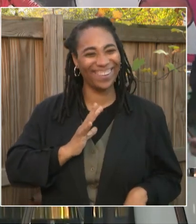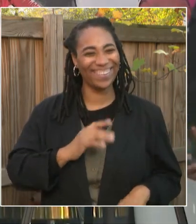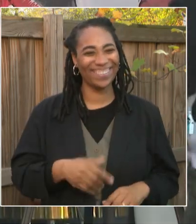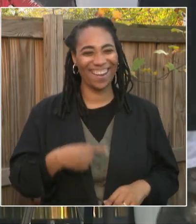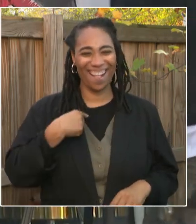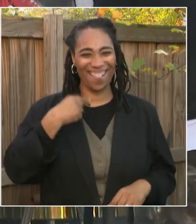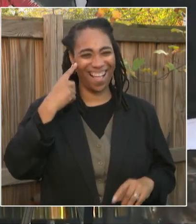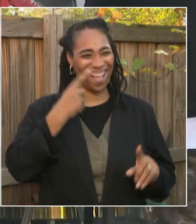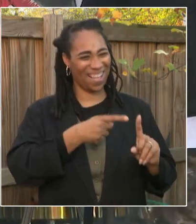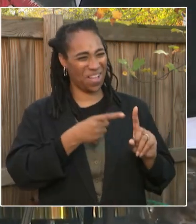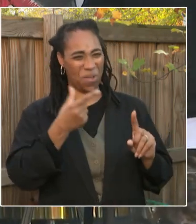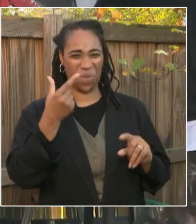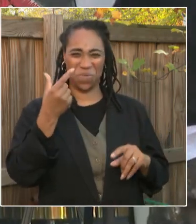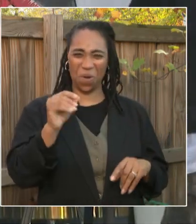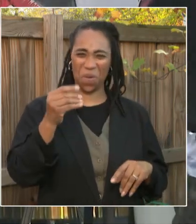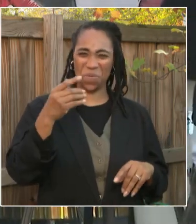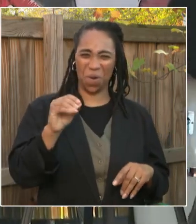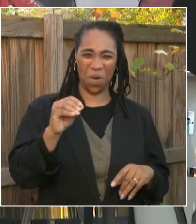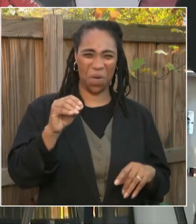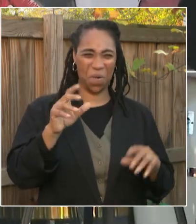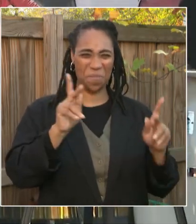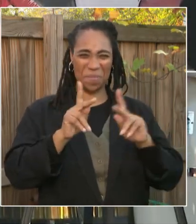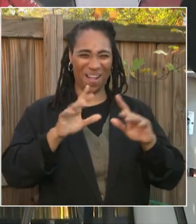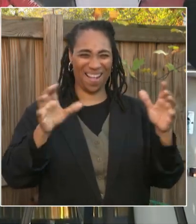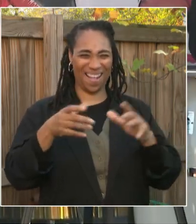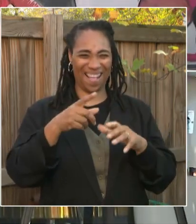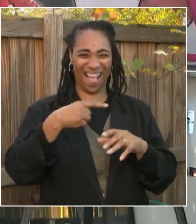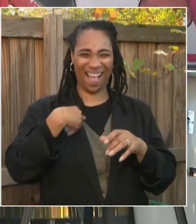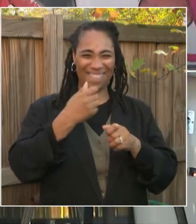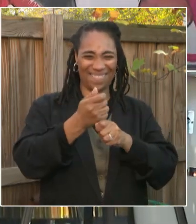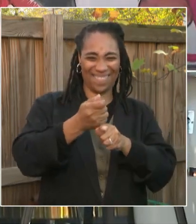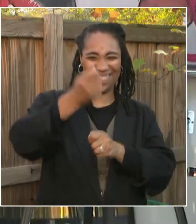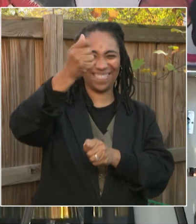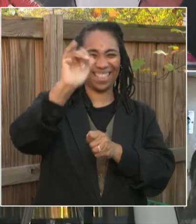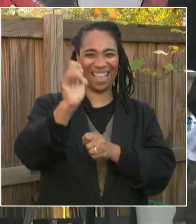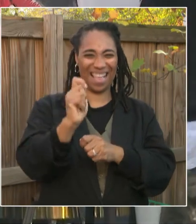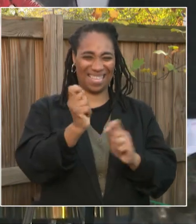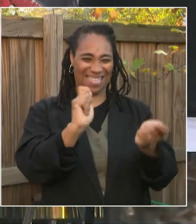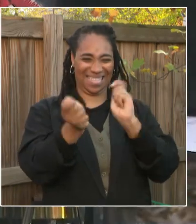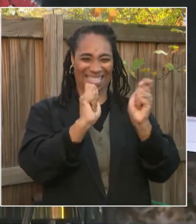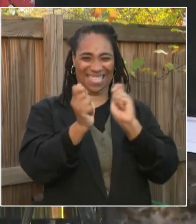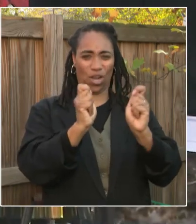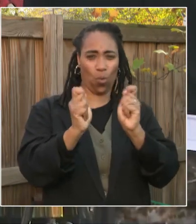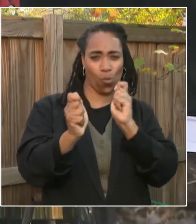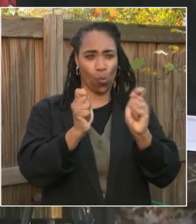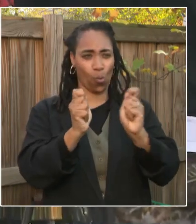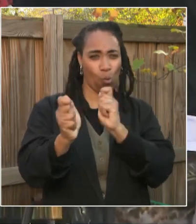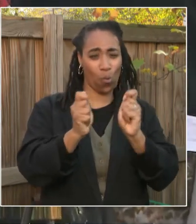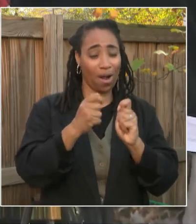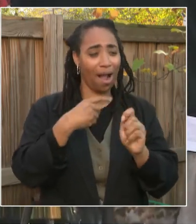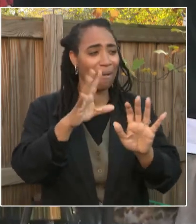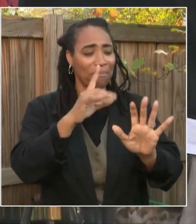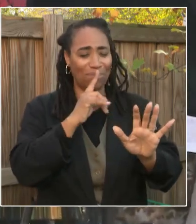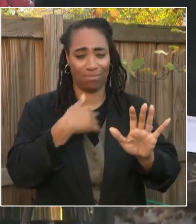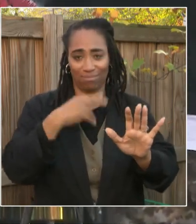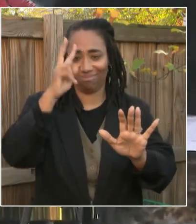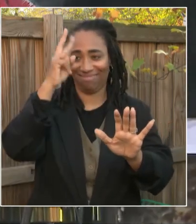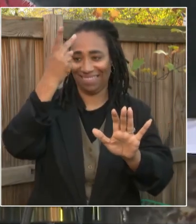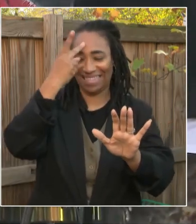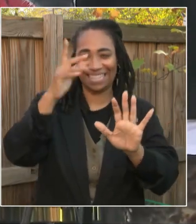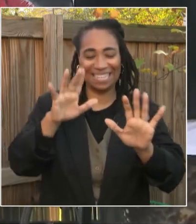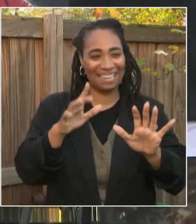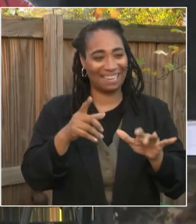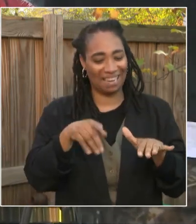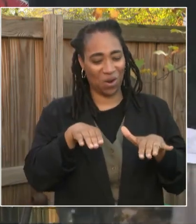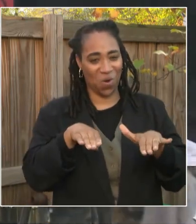shoom, shoom, shoom. And so come on, do me a favor and put your hands together for one of the originators of go-go, Big Tony Fisher.